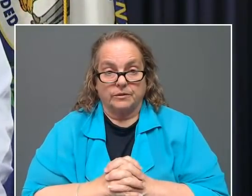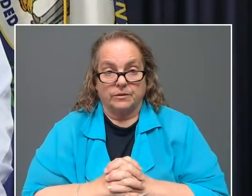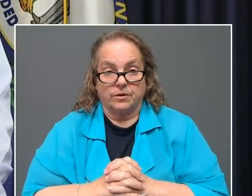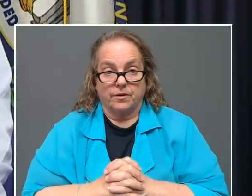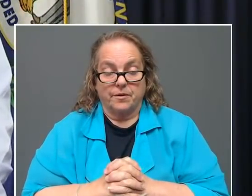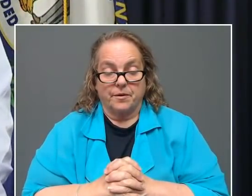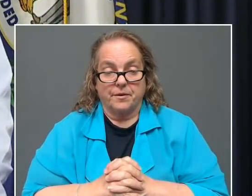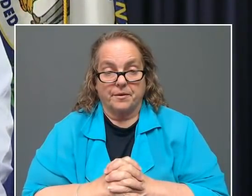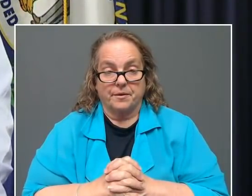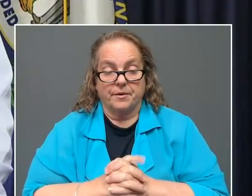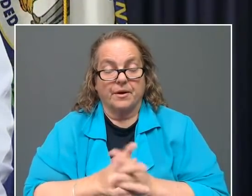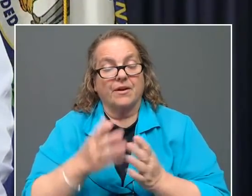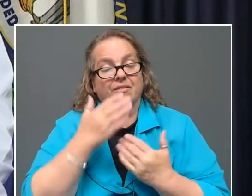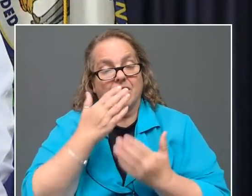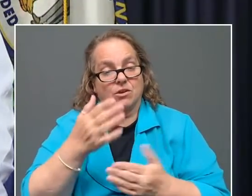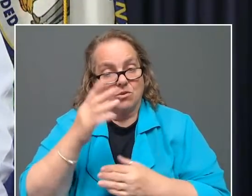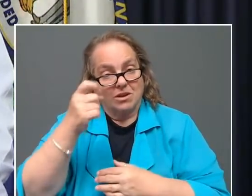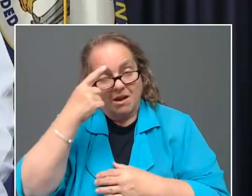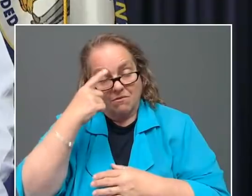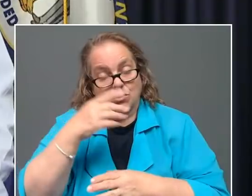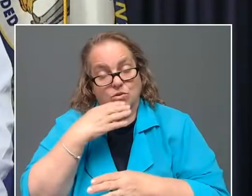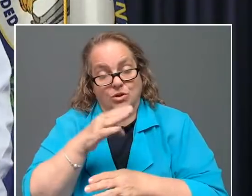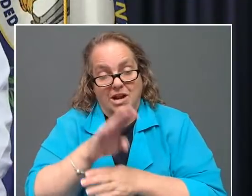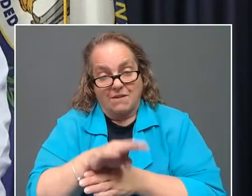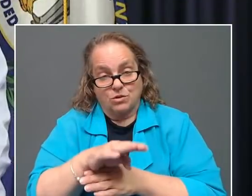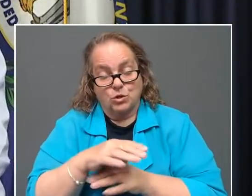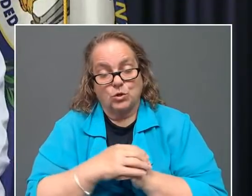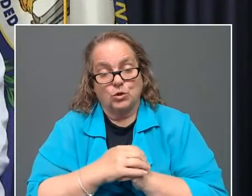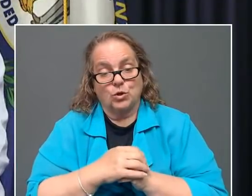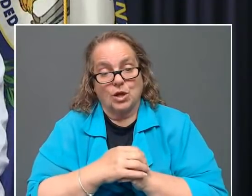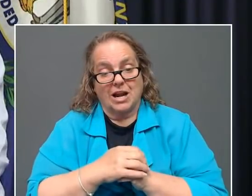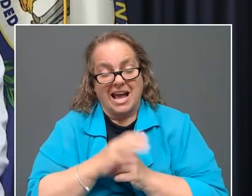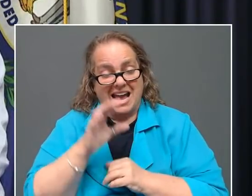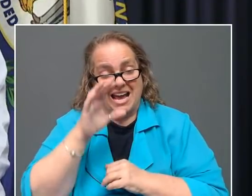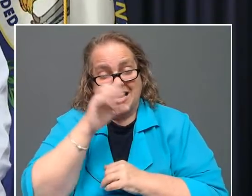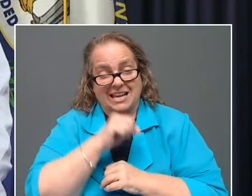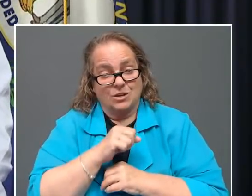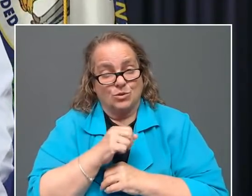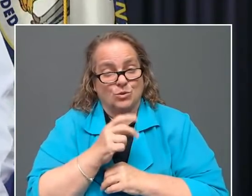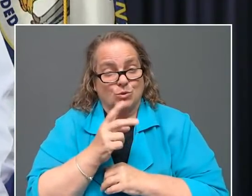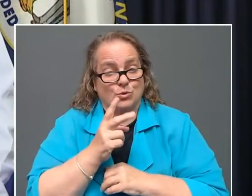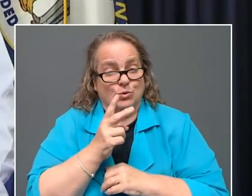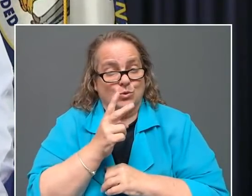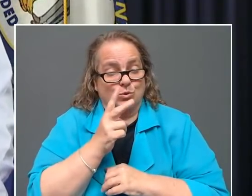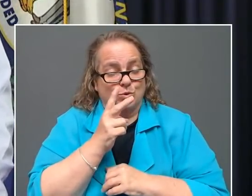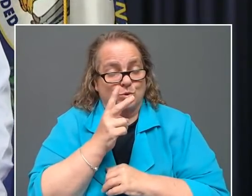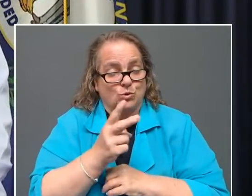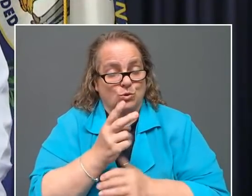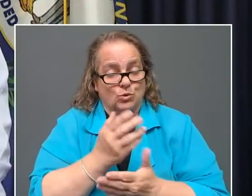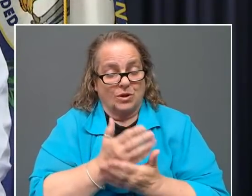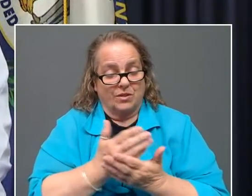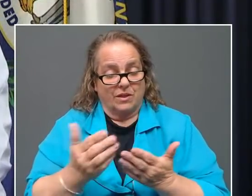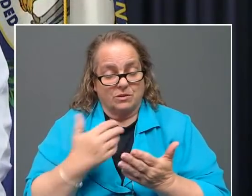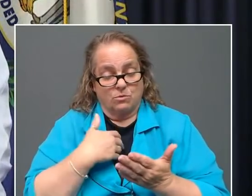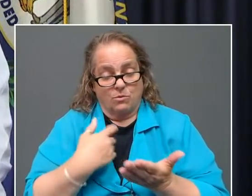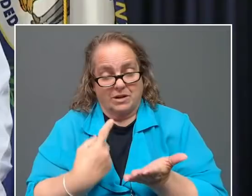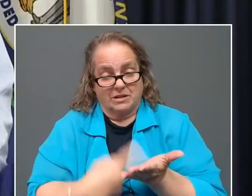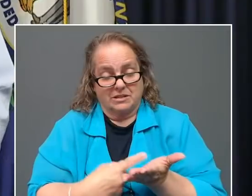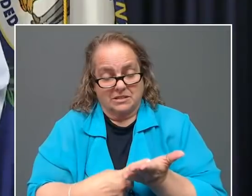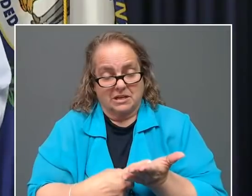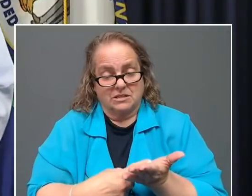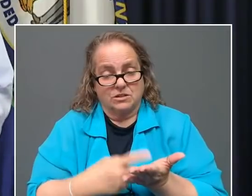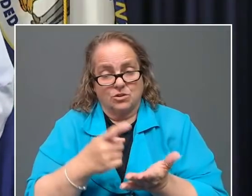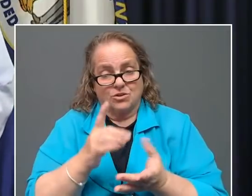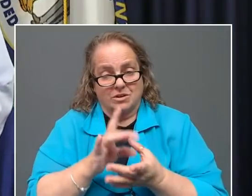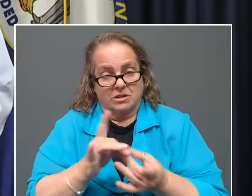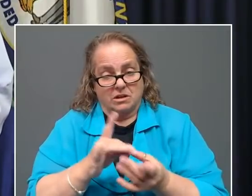Thank you, Governor. Good afternoon. I guess kind of on two ends of the equation here, you've mentioned about the plateauing